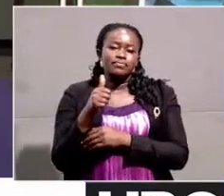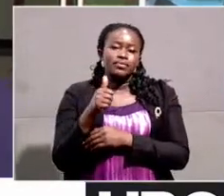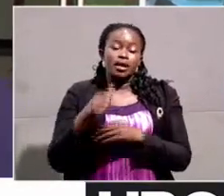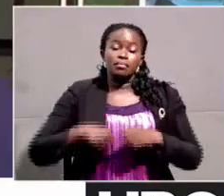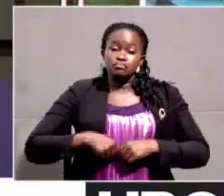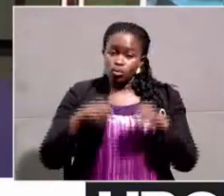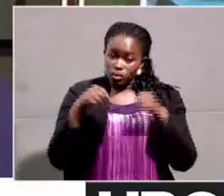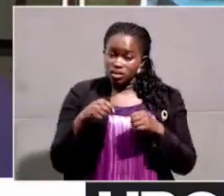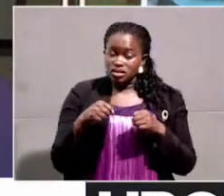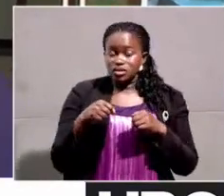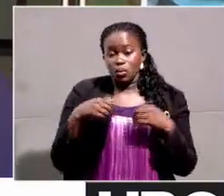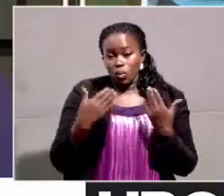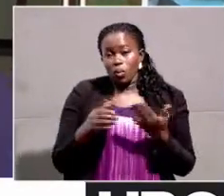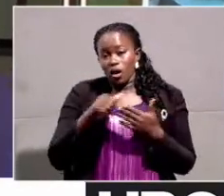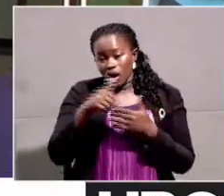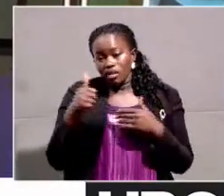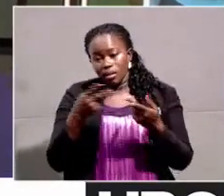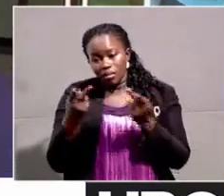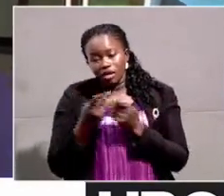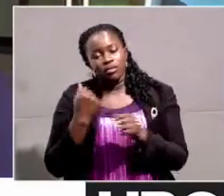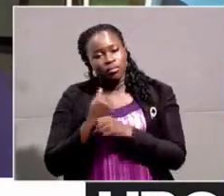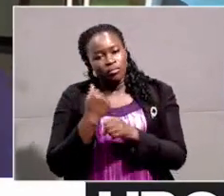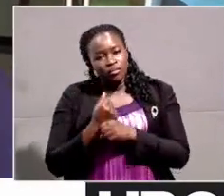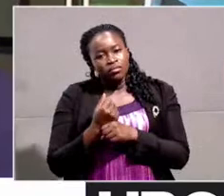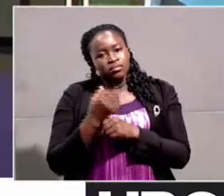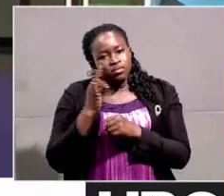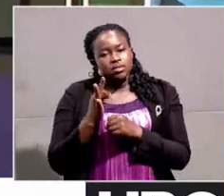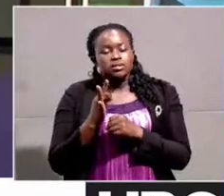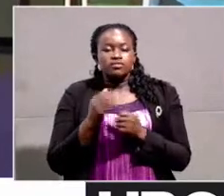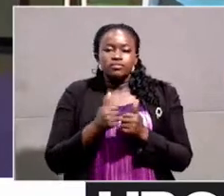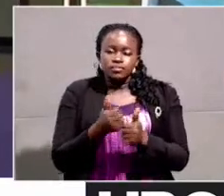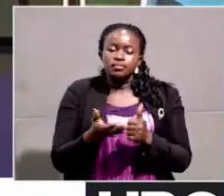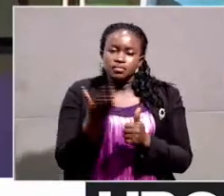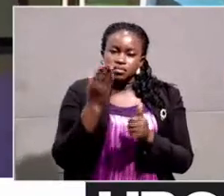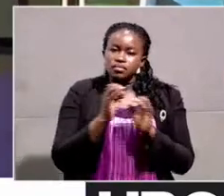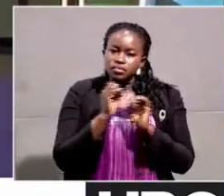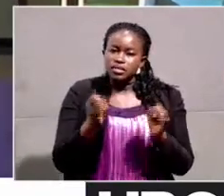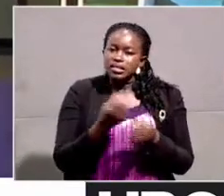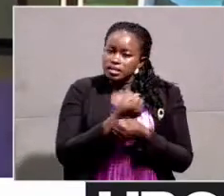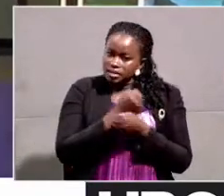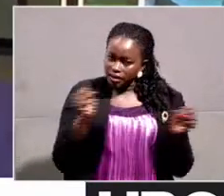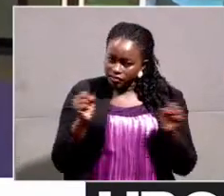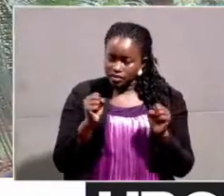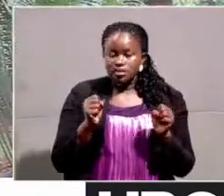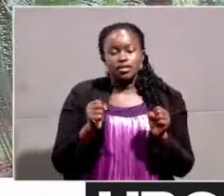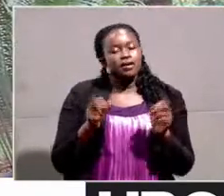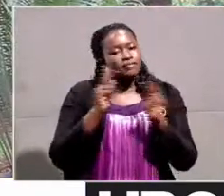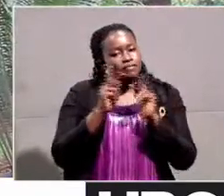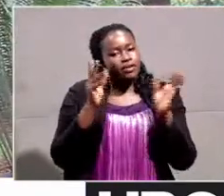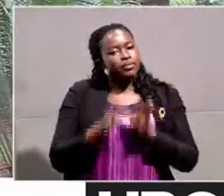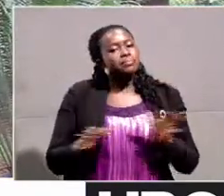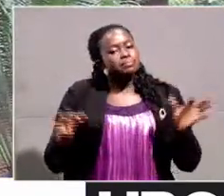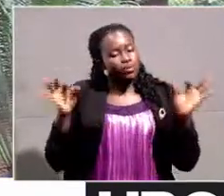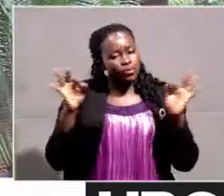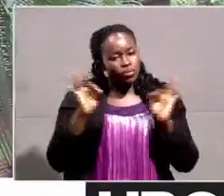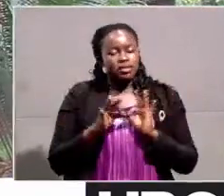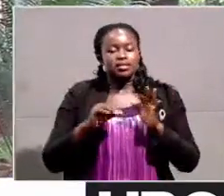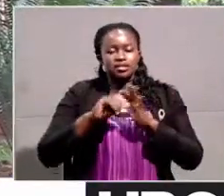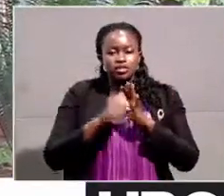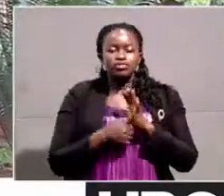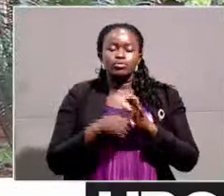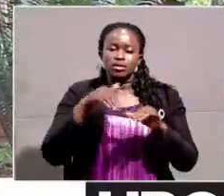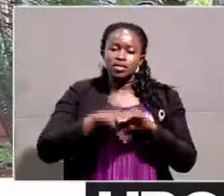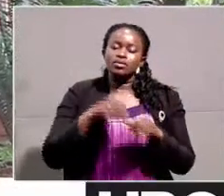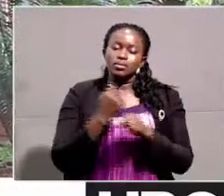employers or facilities that have not taken it up, except and it has a very important effect on production. The